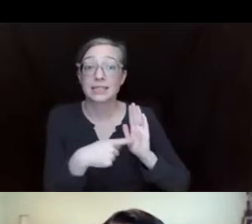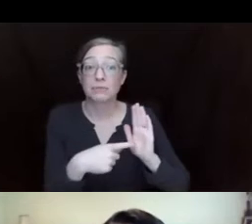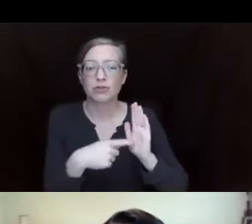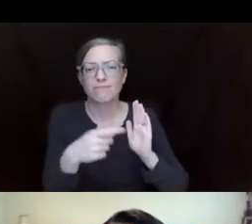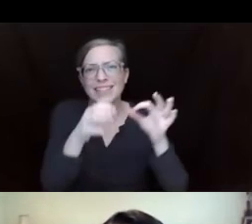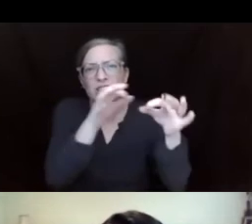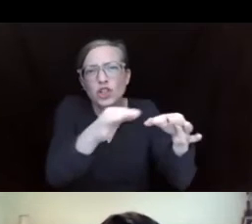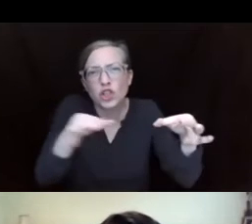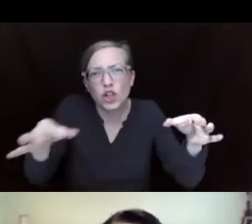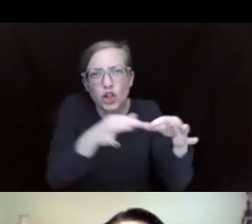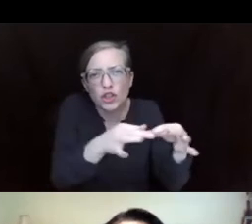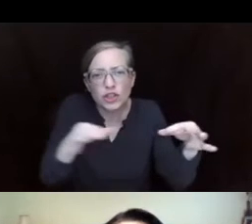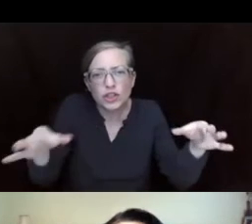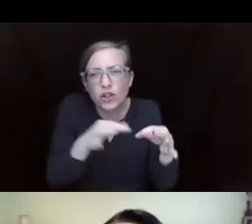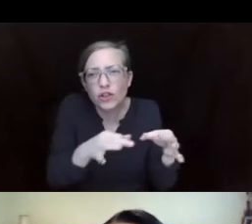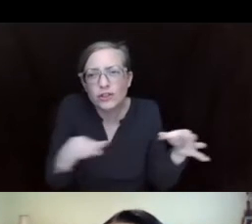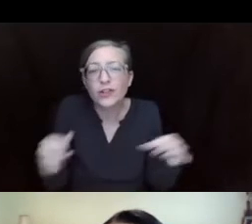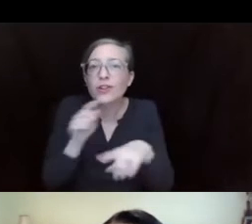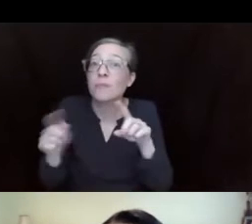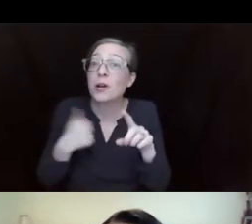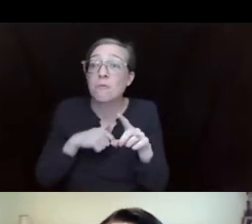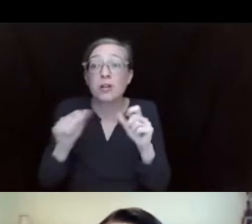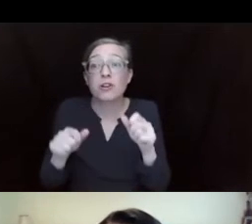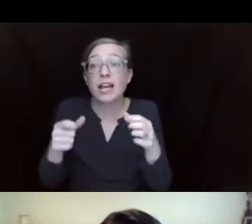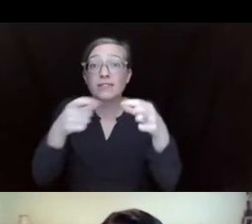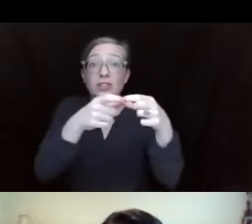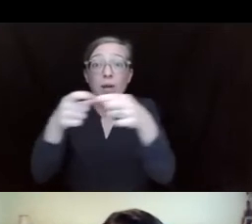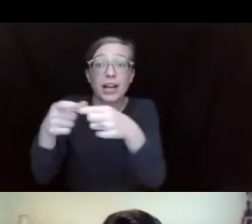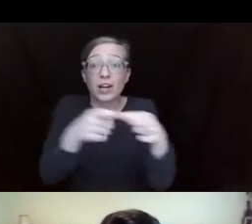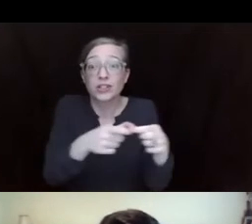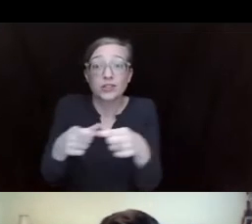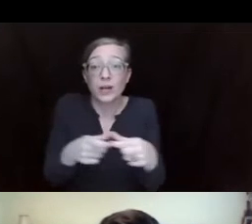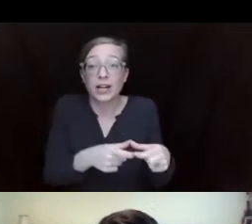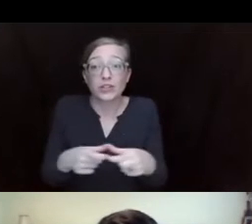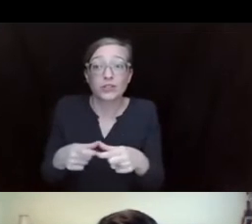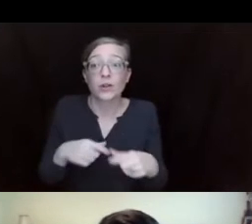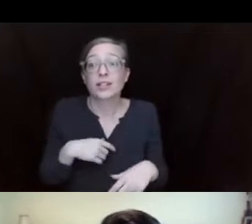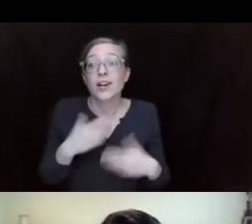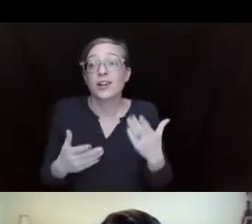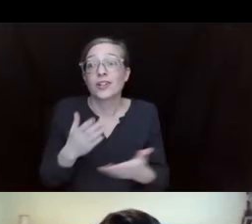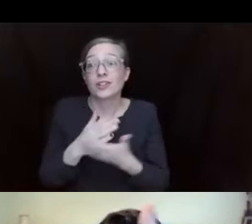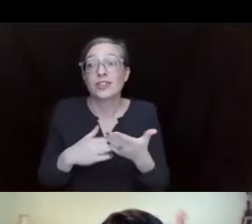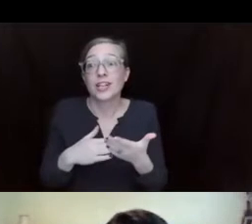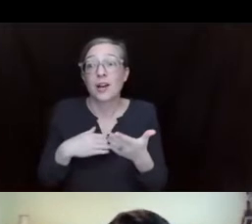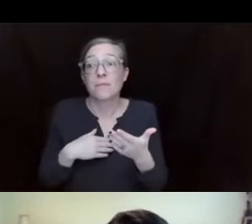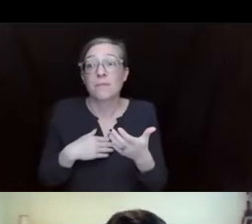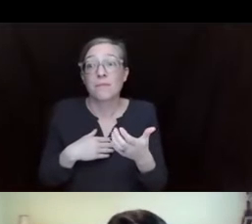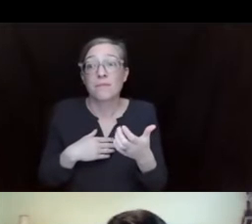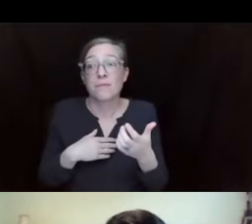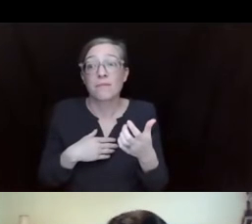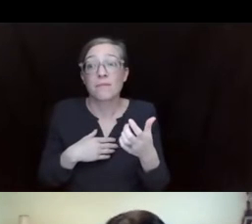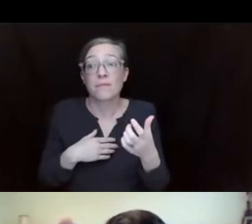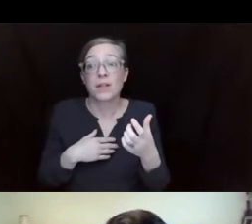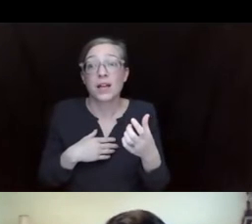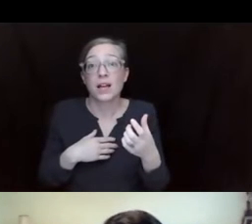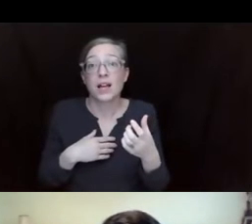ones diamond shape. We even have used some that we call asymmetric ones, in which one side of the post has one shape and